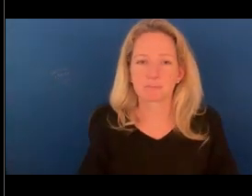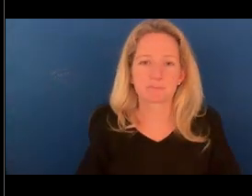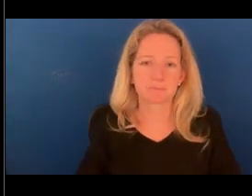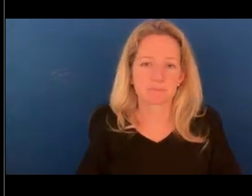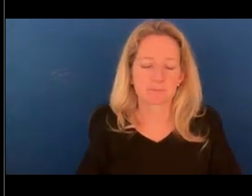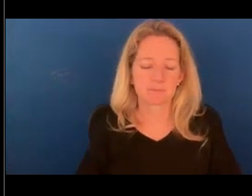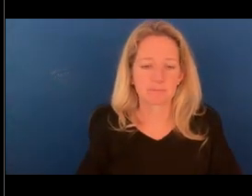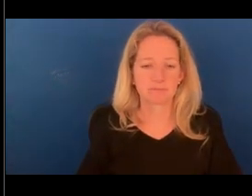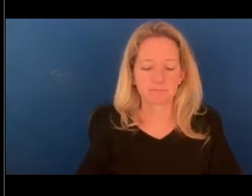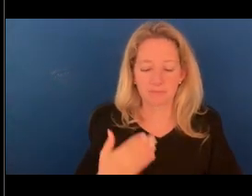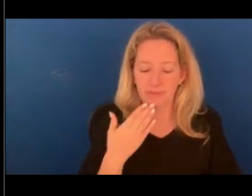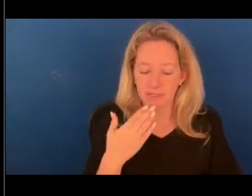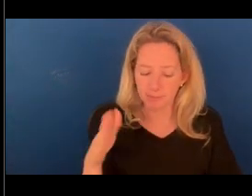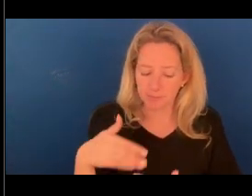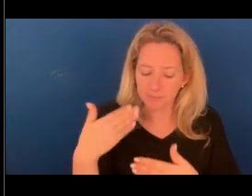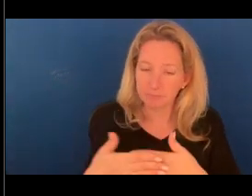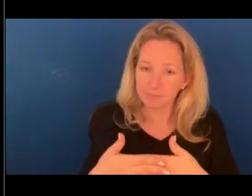you. Question over here.